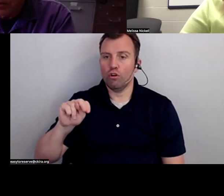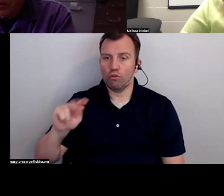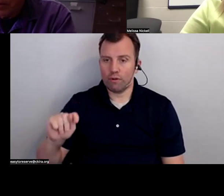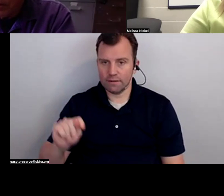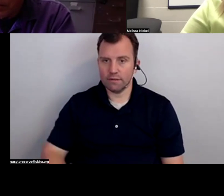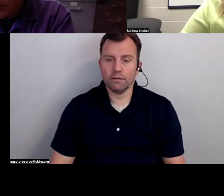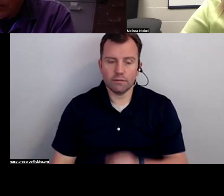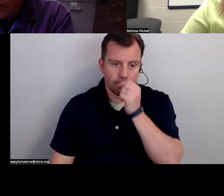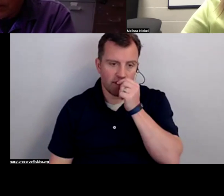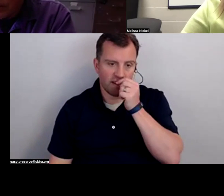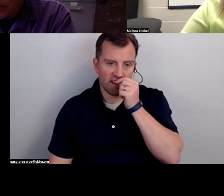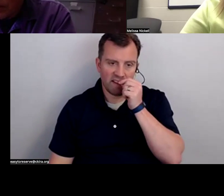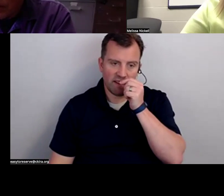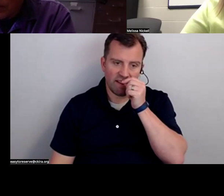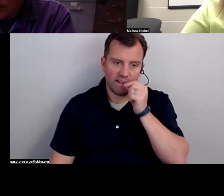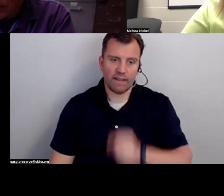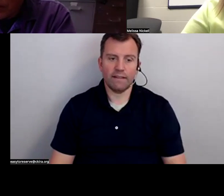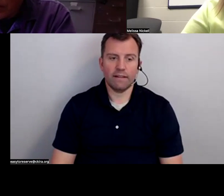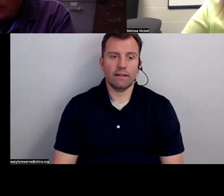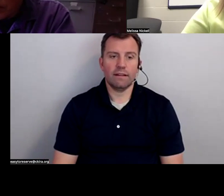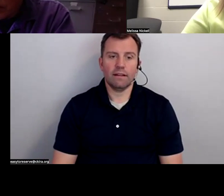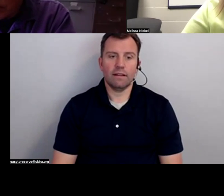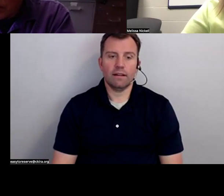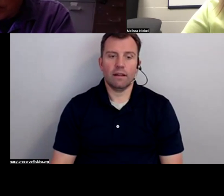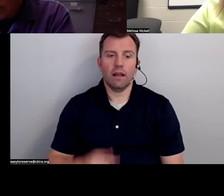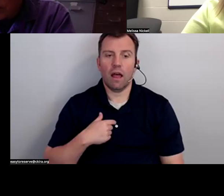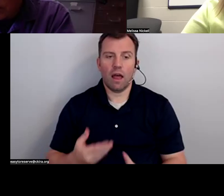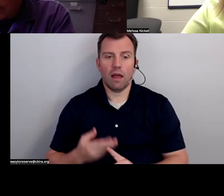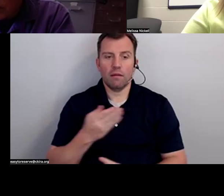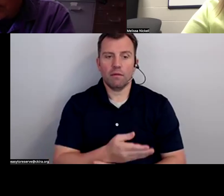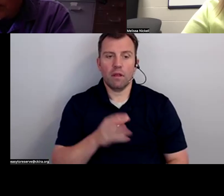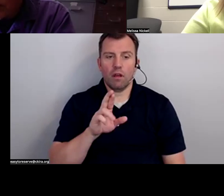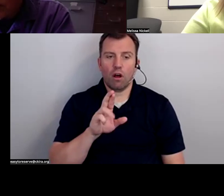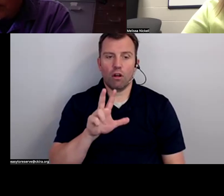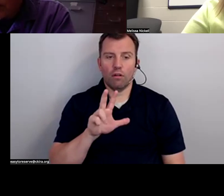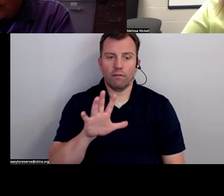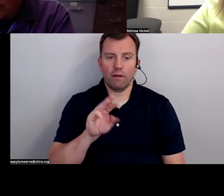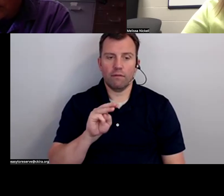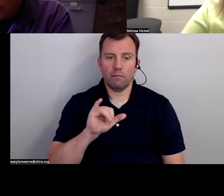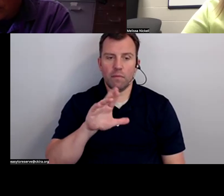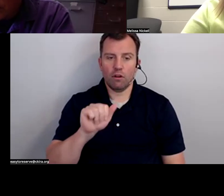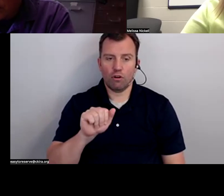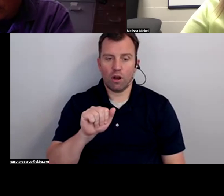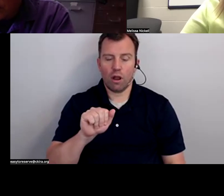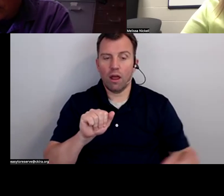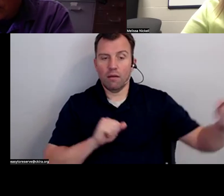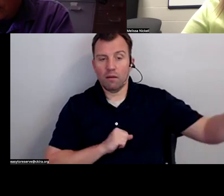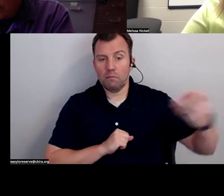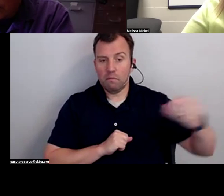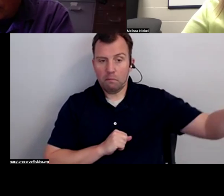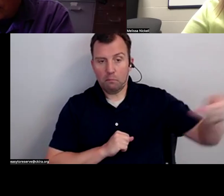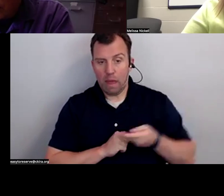Okay, the next question says, I have submitted an R35 MIRA application and it was returned